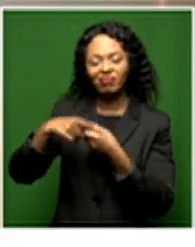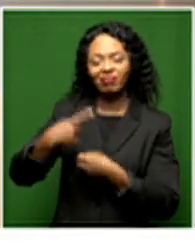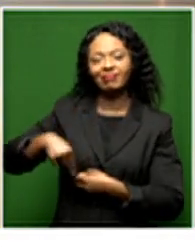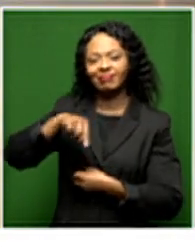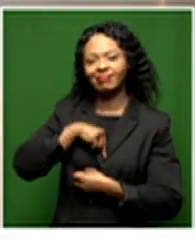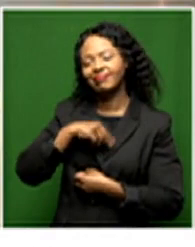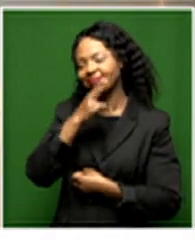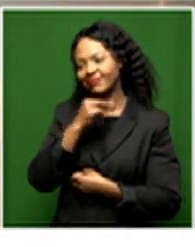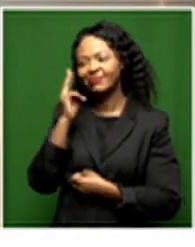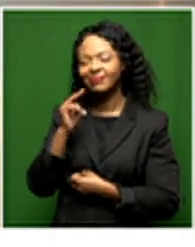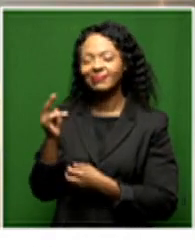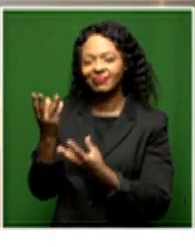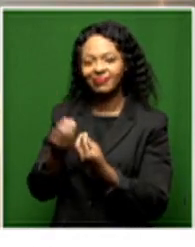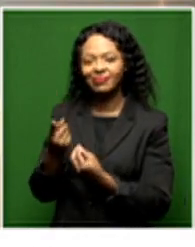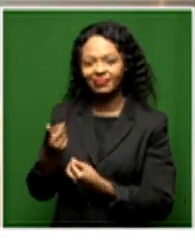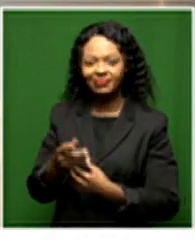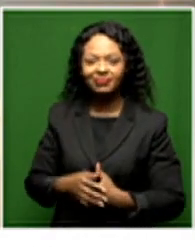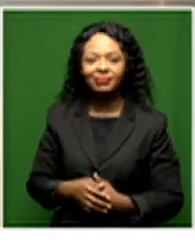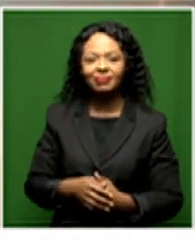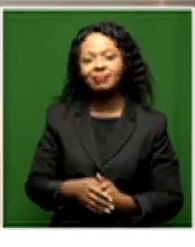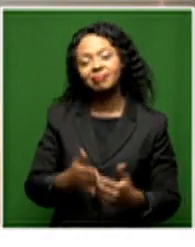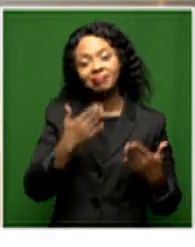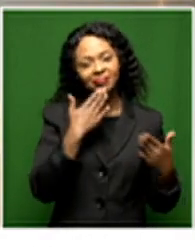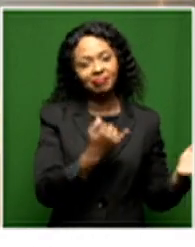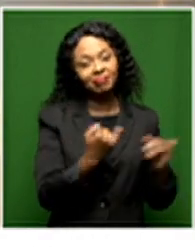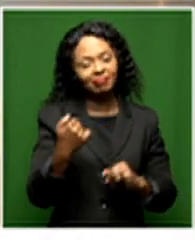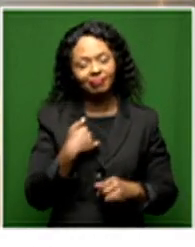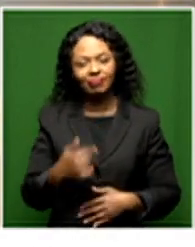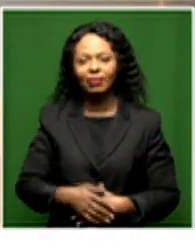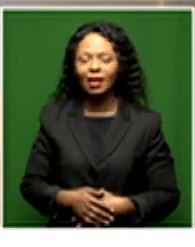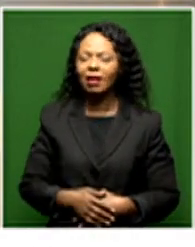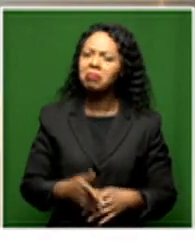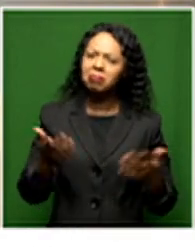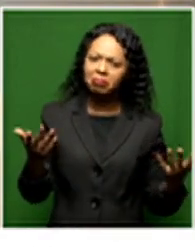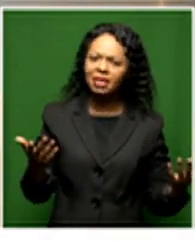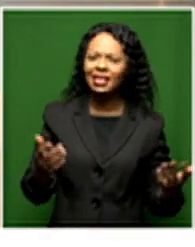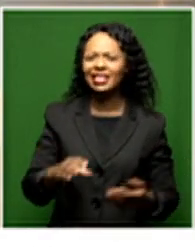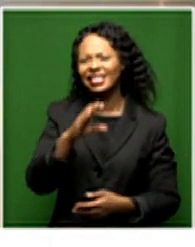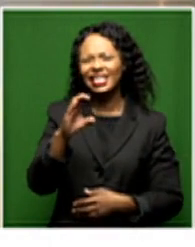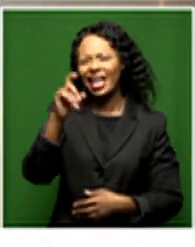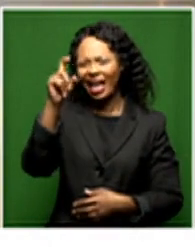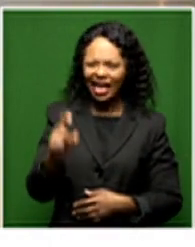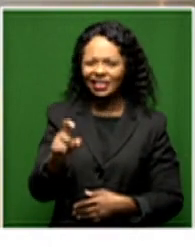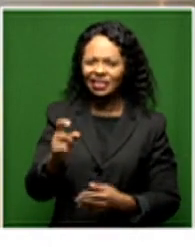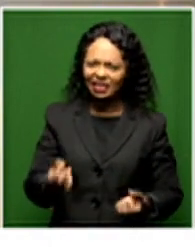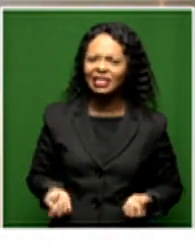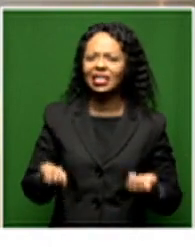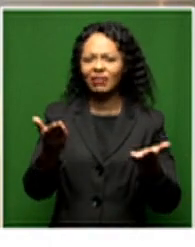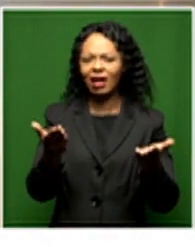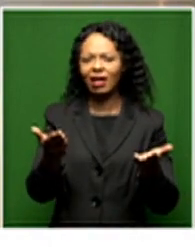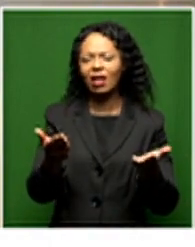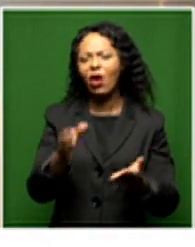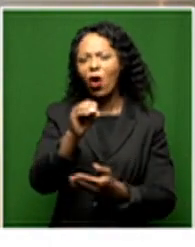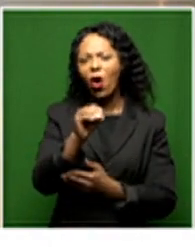Welcome. Thank you so much for having me. All right. So, I mean, when people talk about CX delivery, offshore